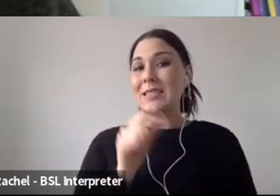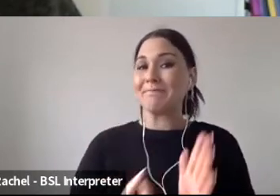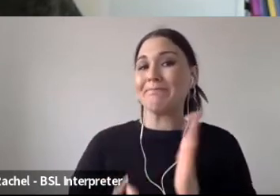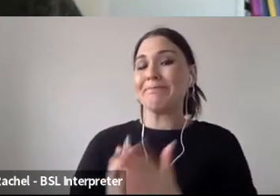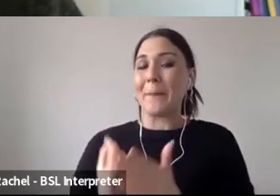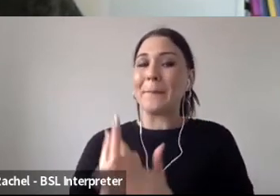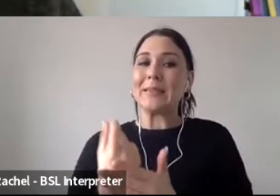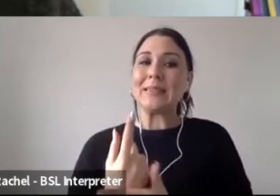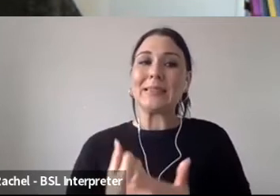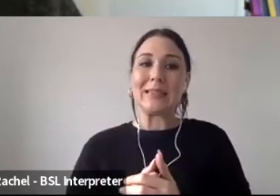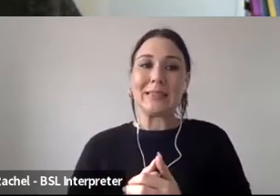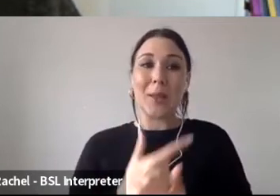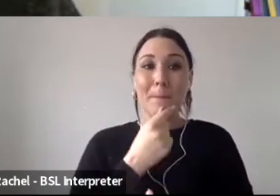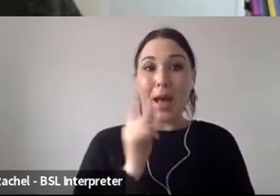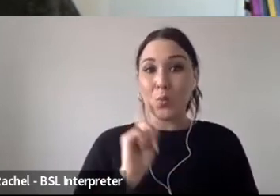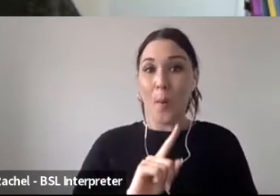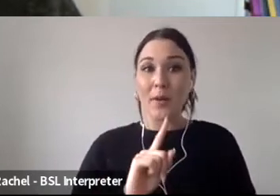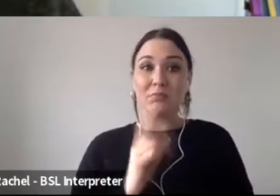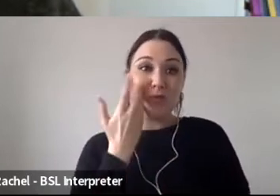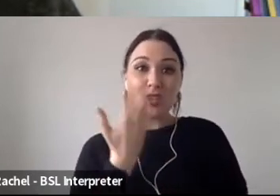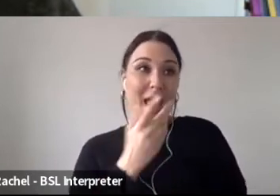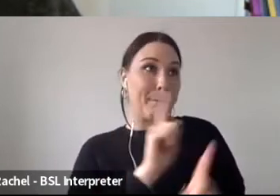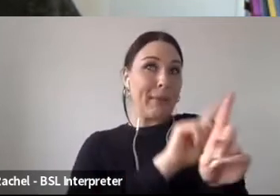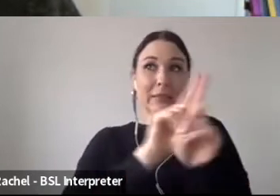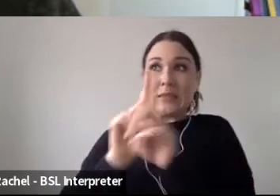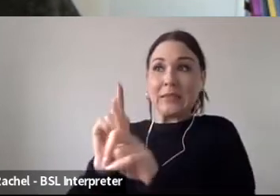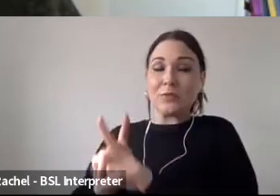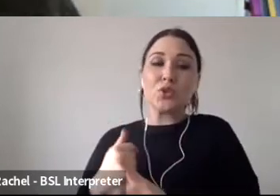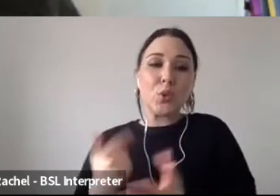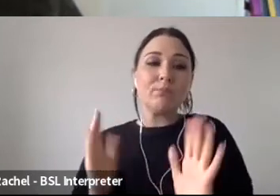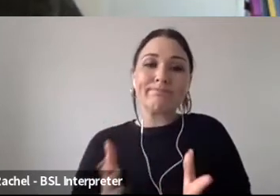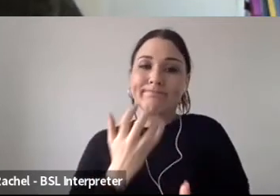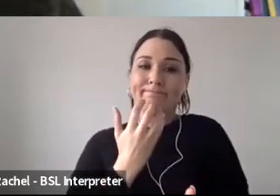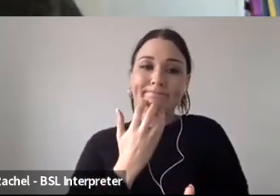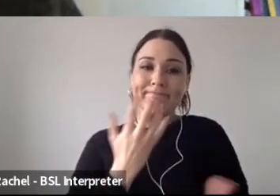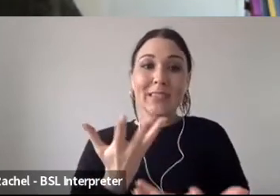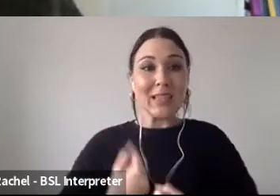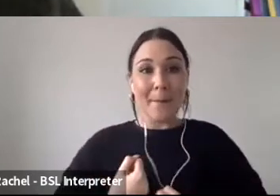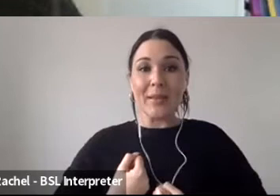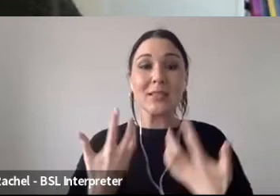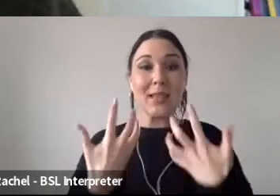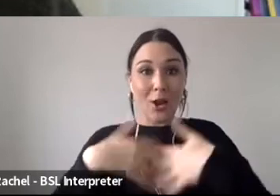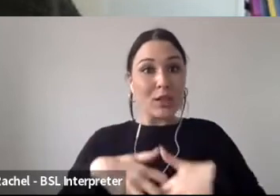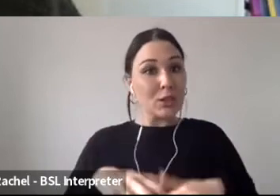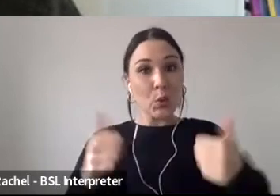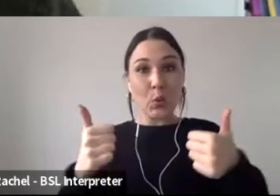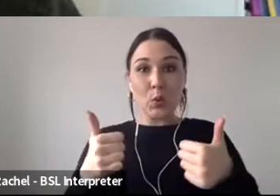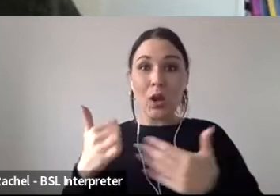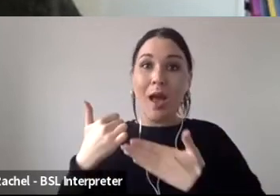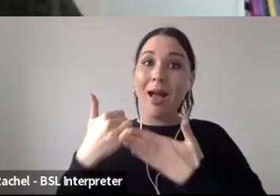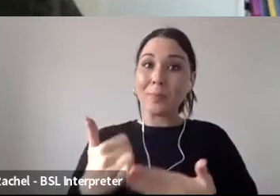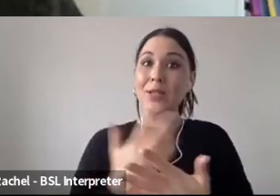the man or woman in the street. So we just have to accept that technology is good. It helps a heck of a